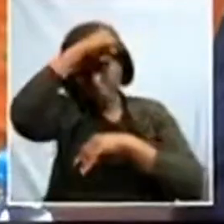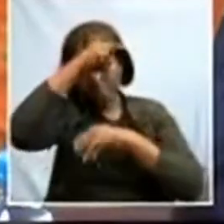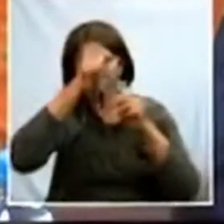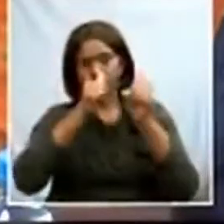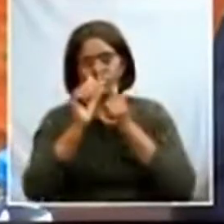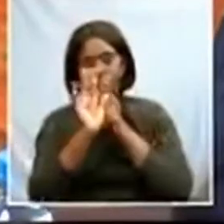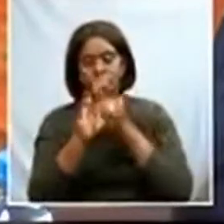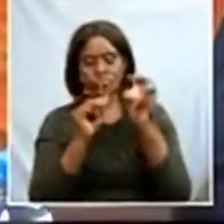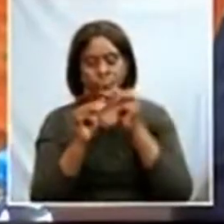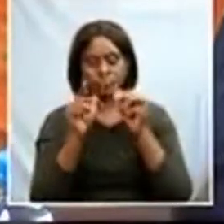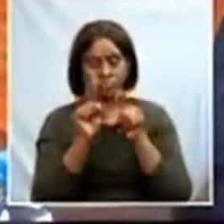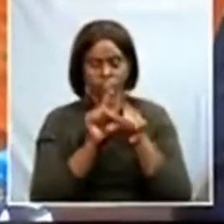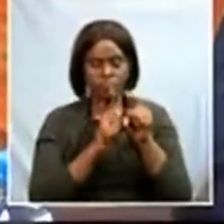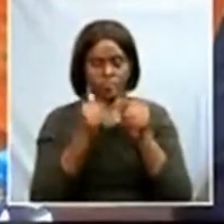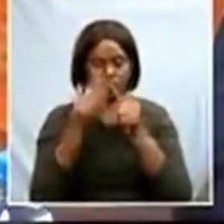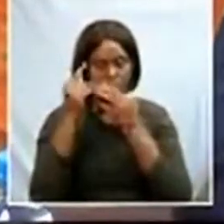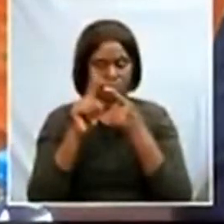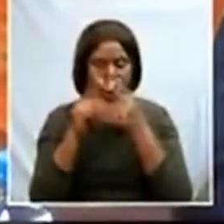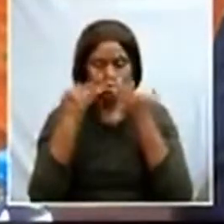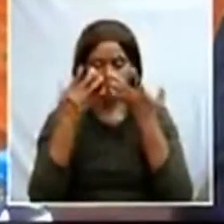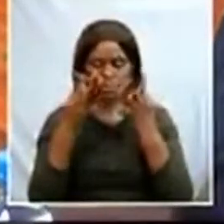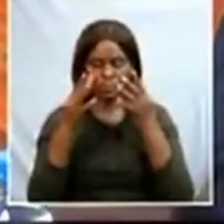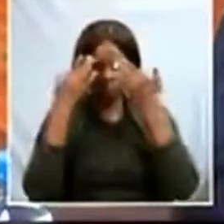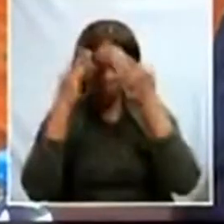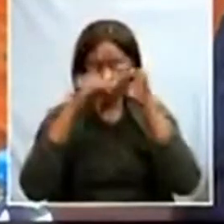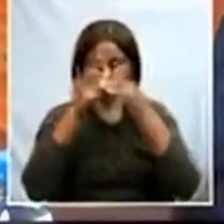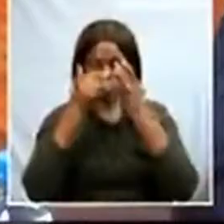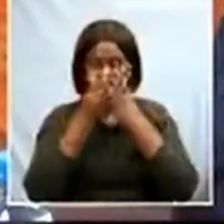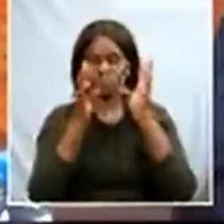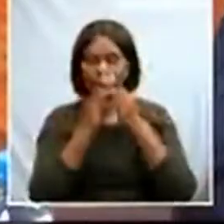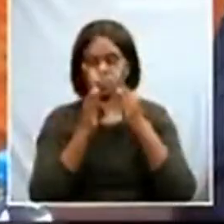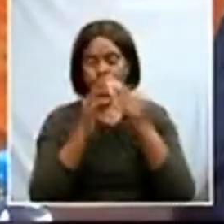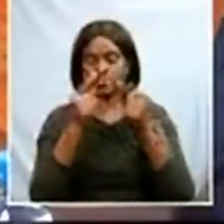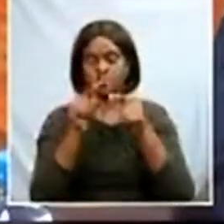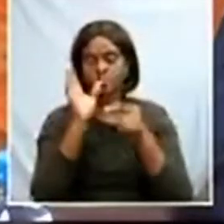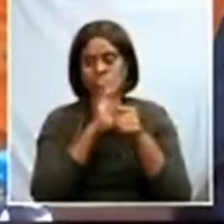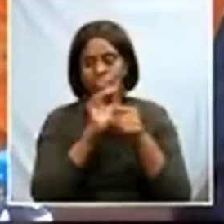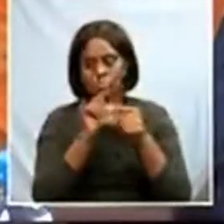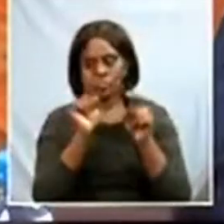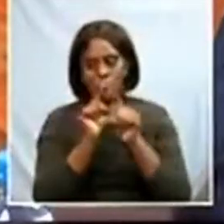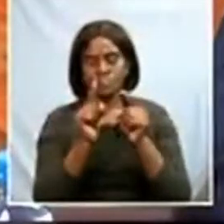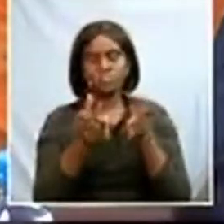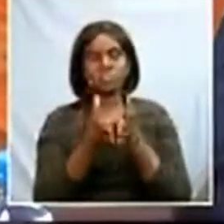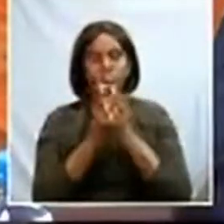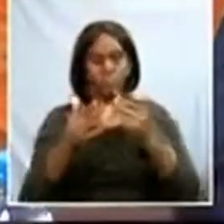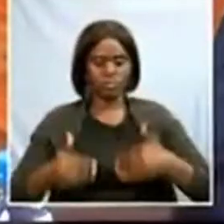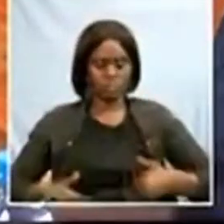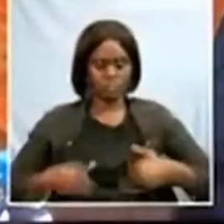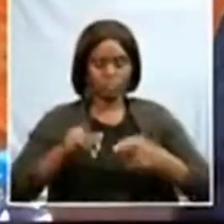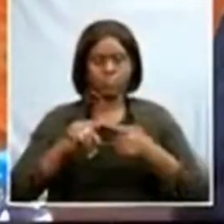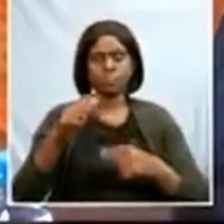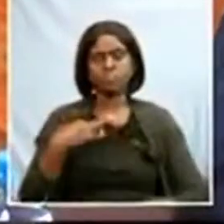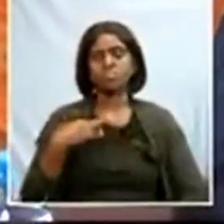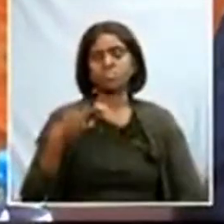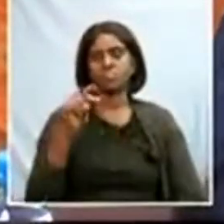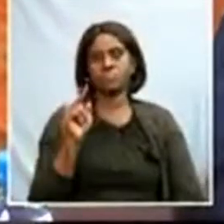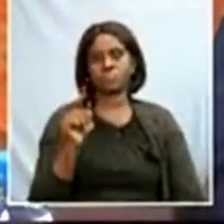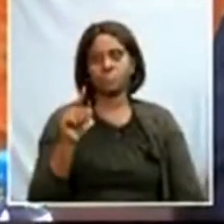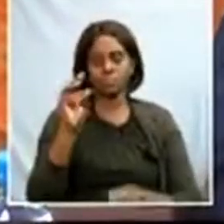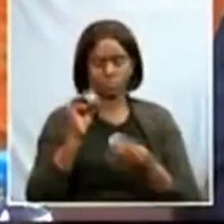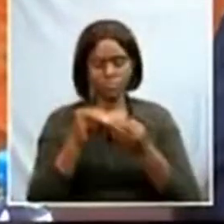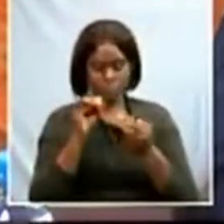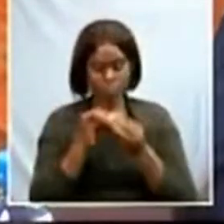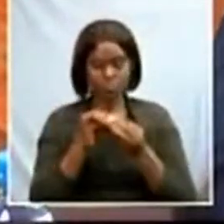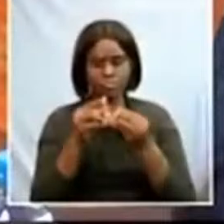Action taken, management wishes to state that the sensitization meetings were conducted, urging youths to apply.